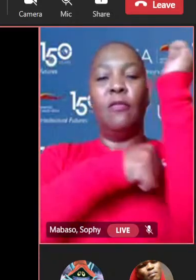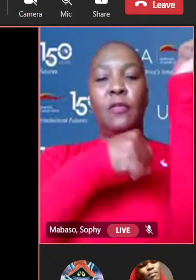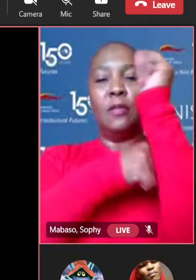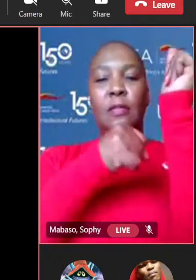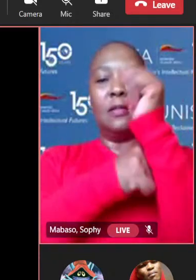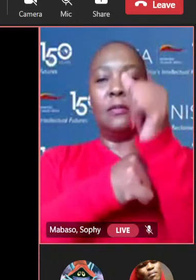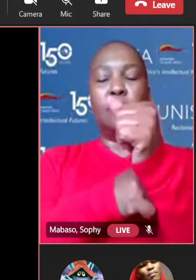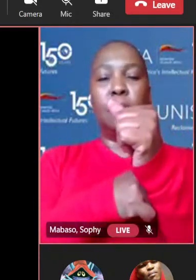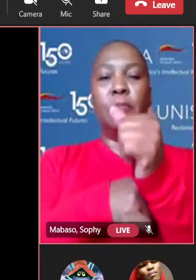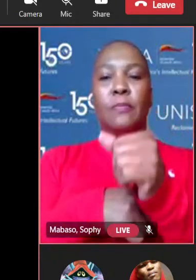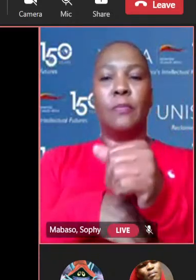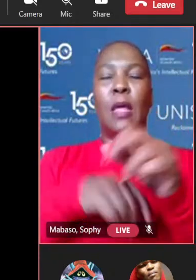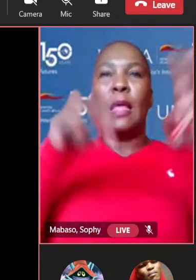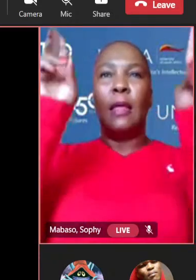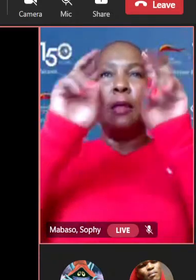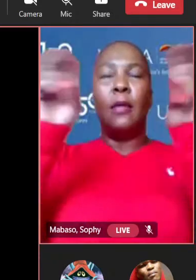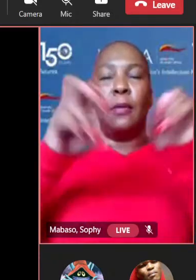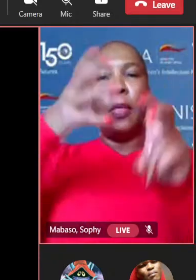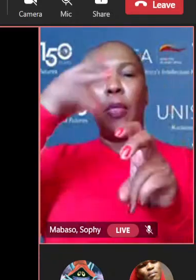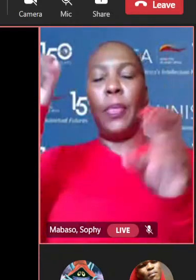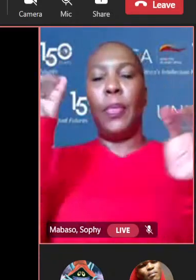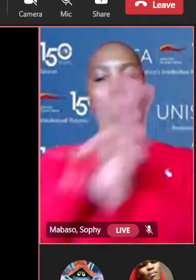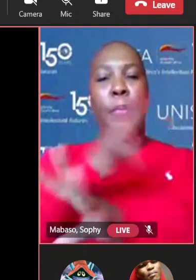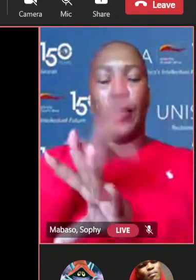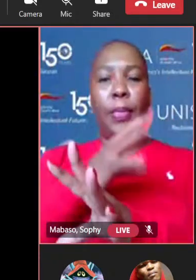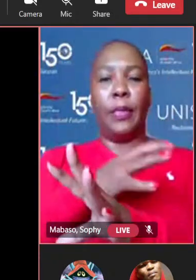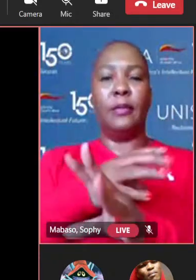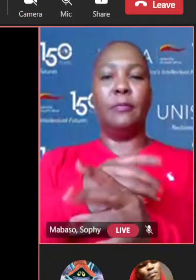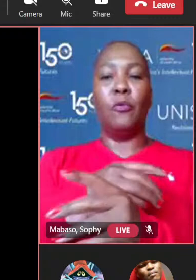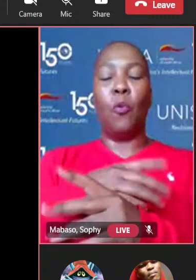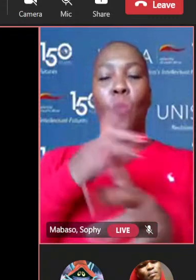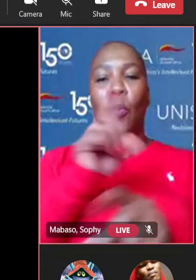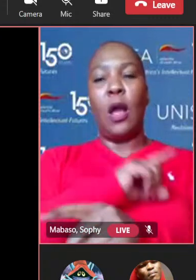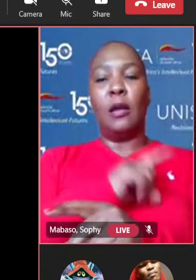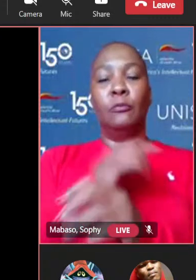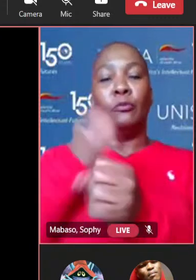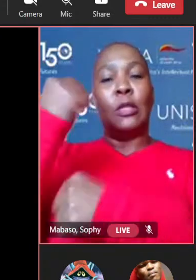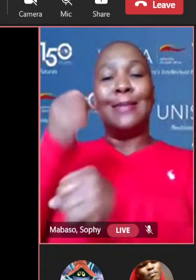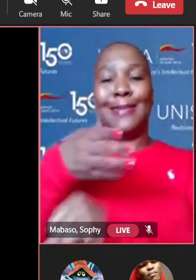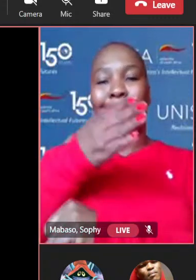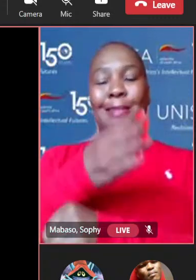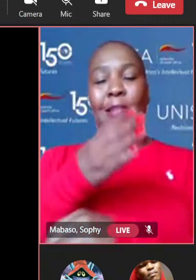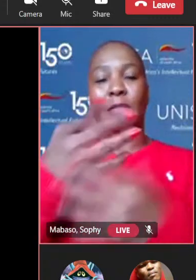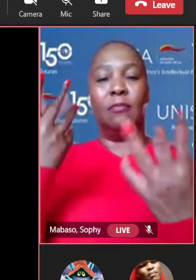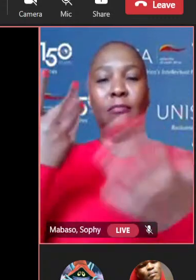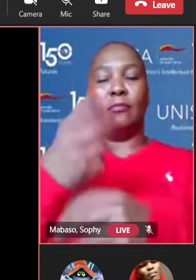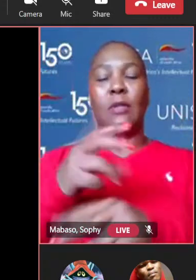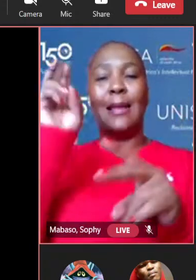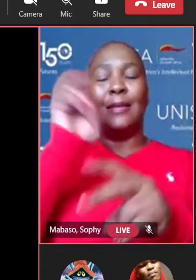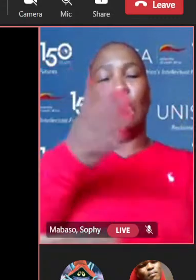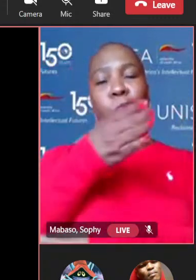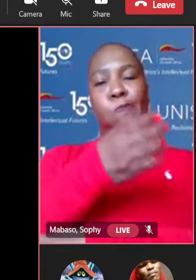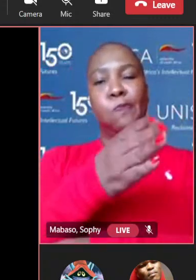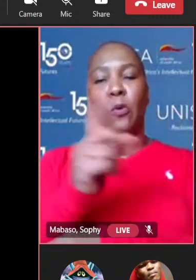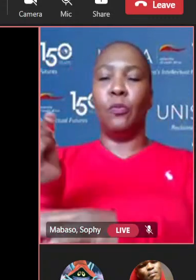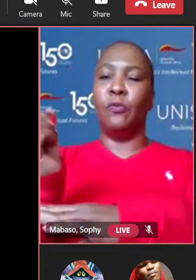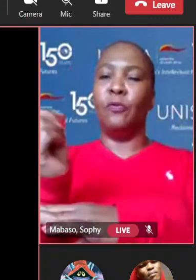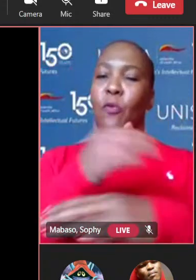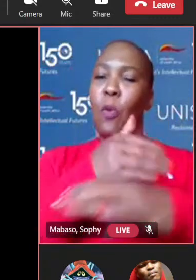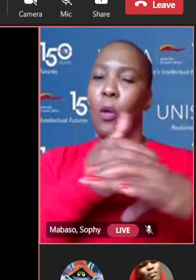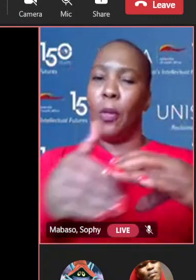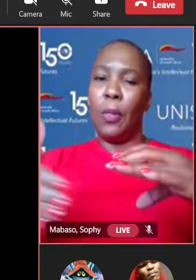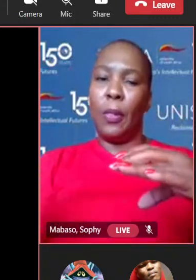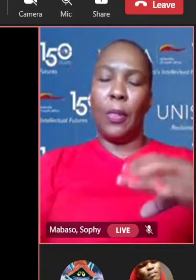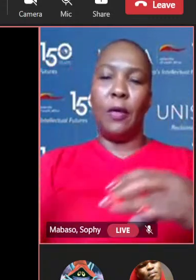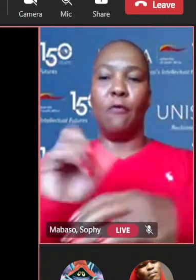power supply. We have got generators. If the power is out, it will kick in, and then you can continue to do whatever you want to do. You can